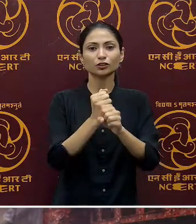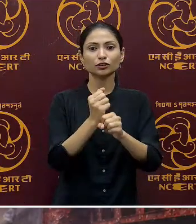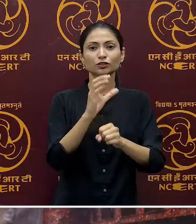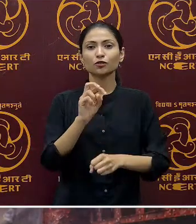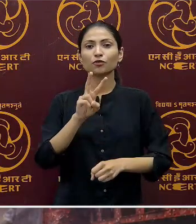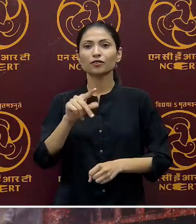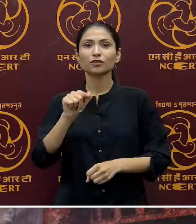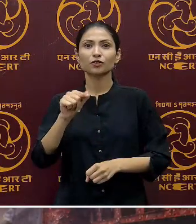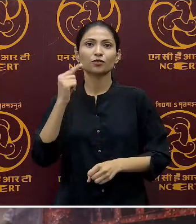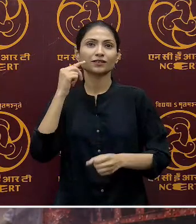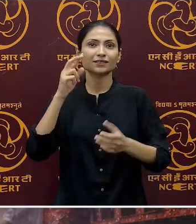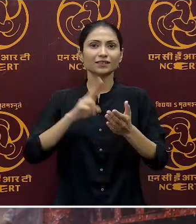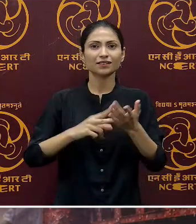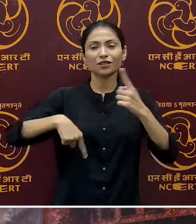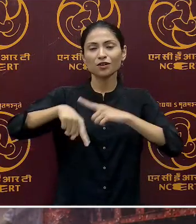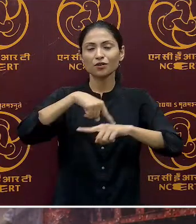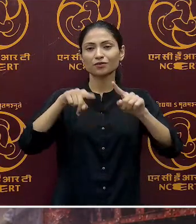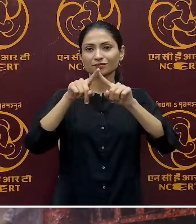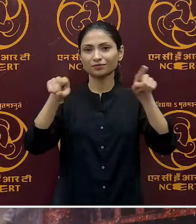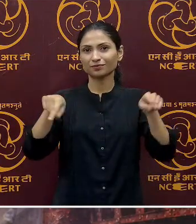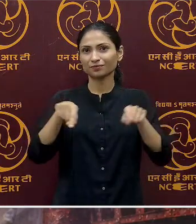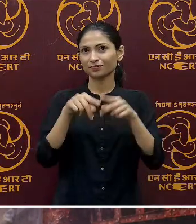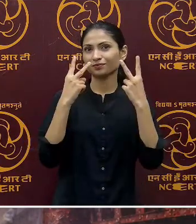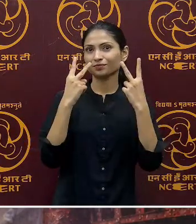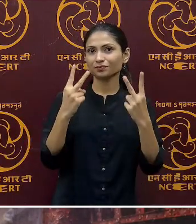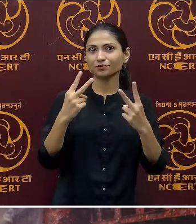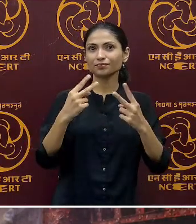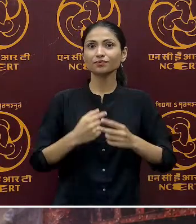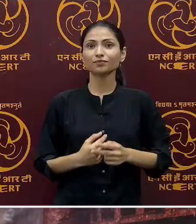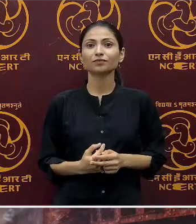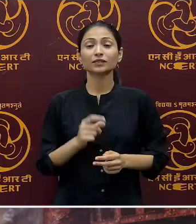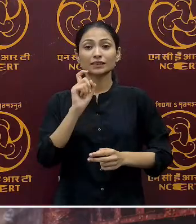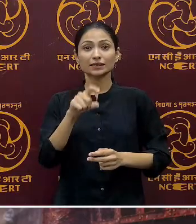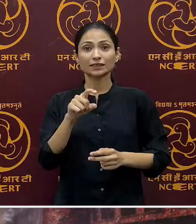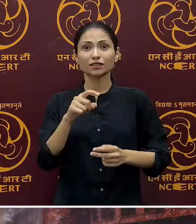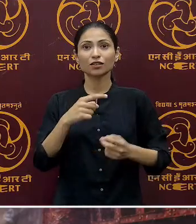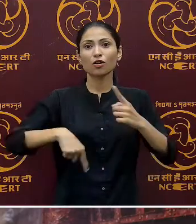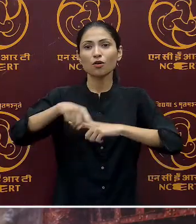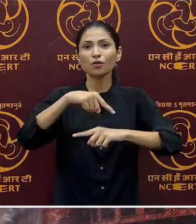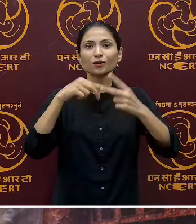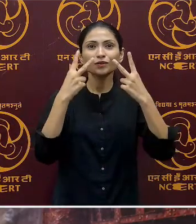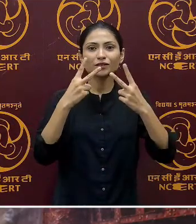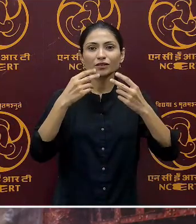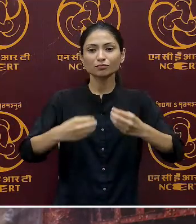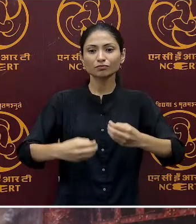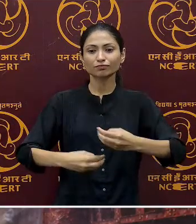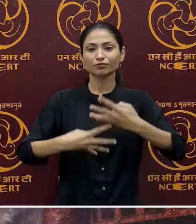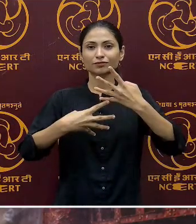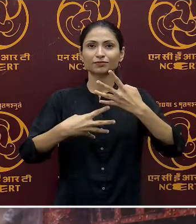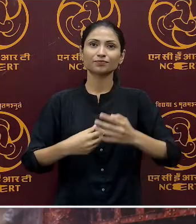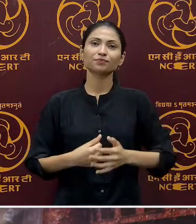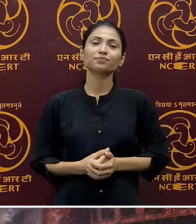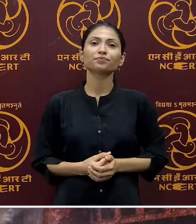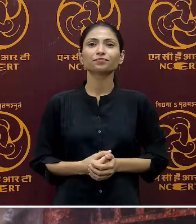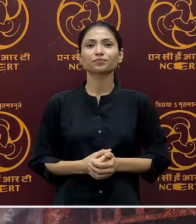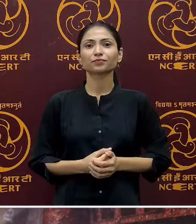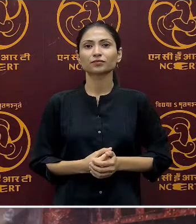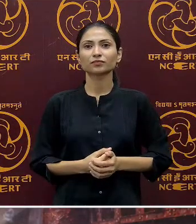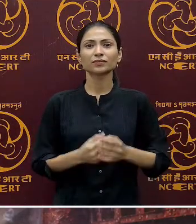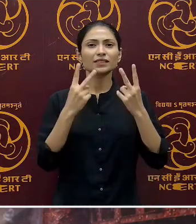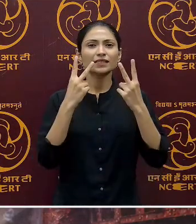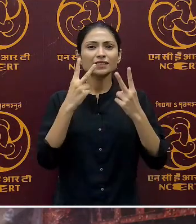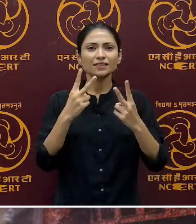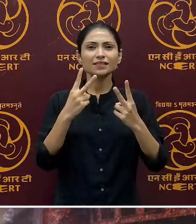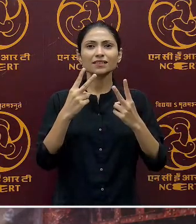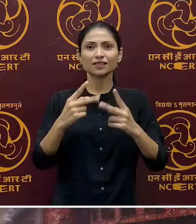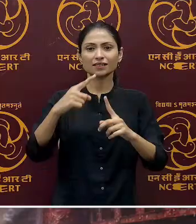www.diksha.gov.in. Now, by clicking on it, you will land on the page of Diksha. Here, you can see that textbooks is written.